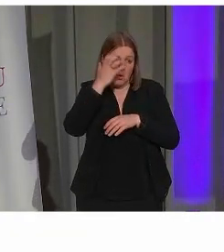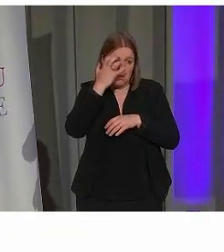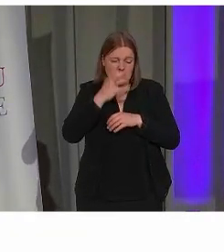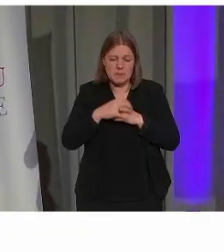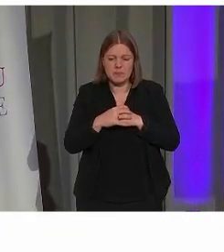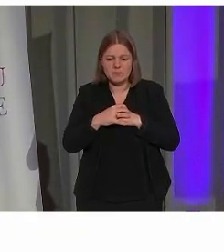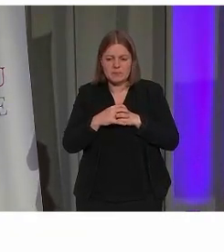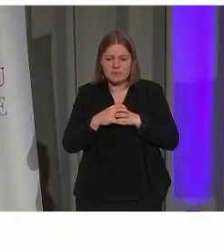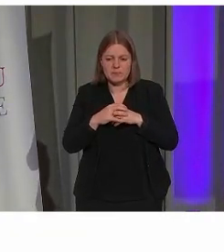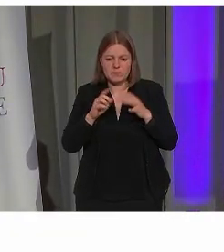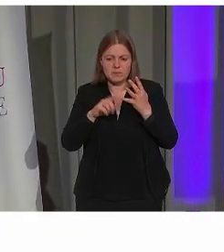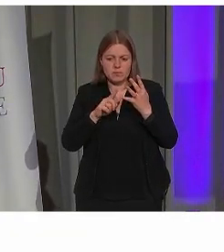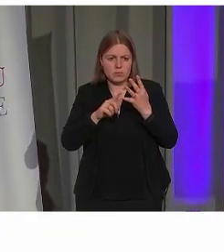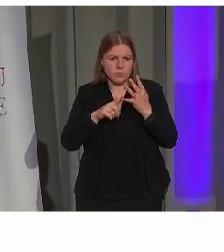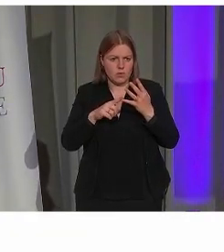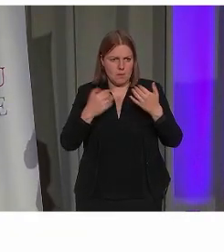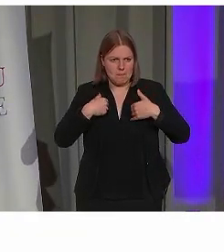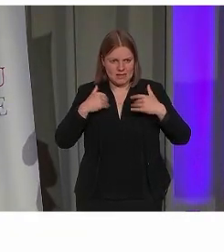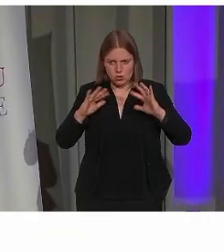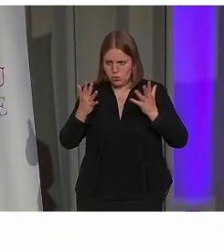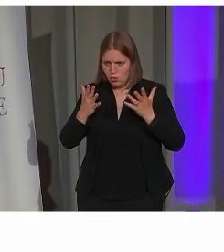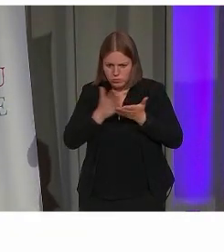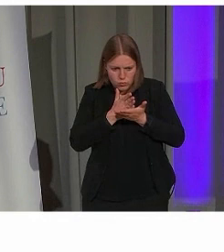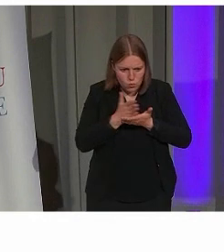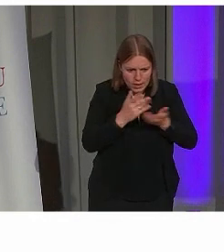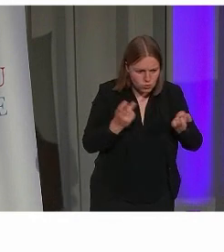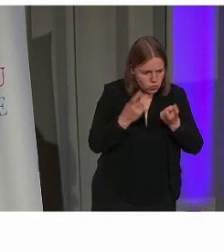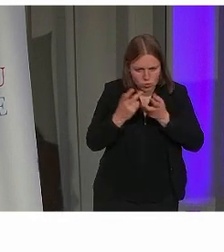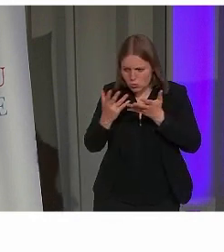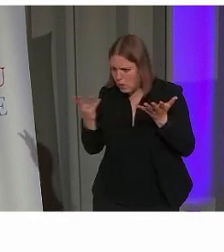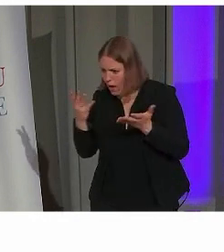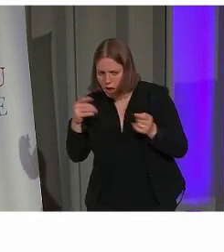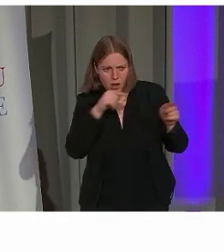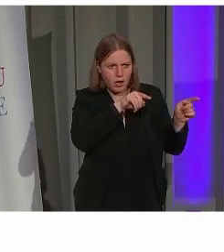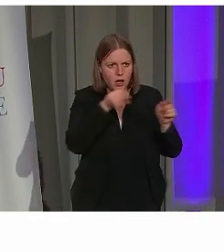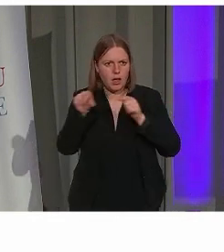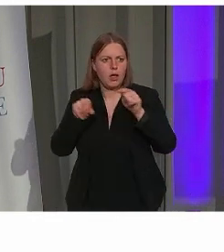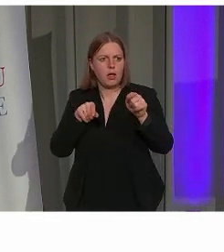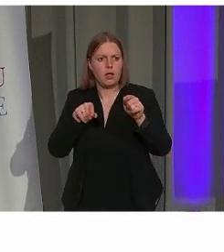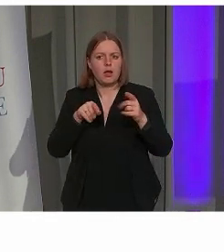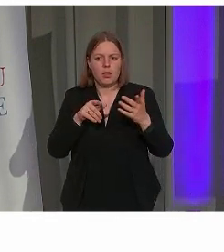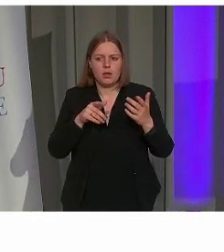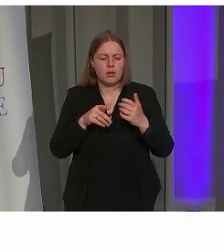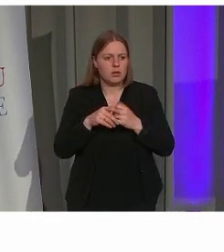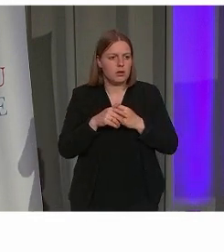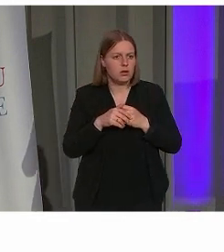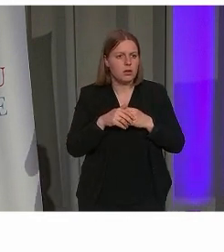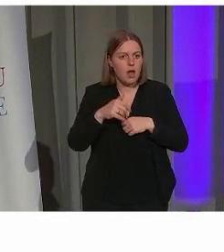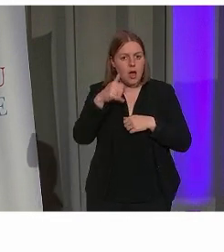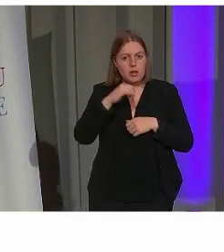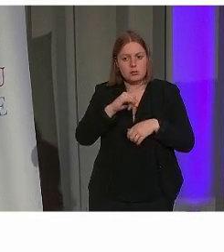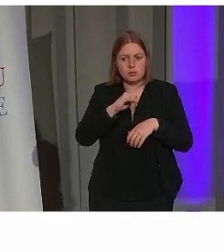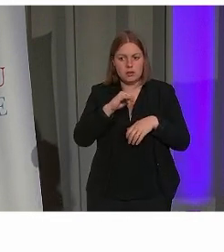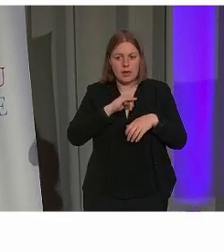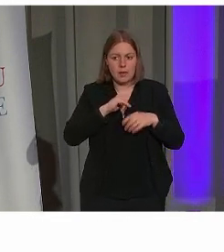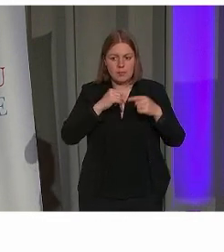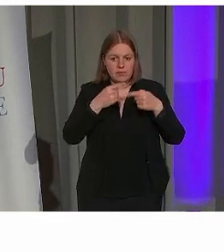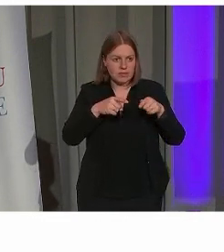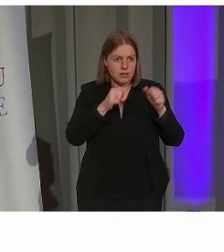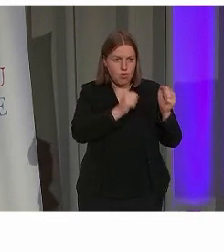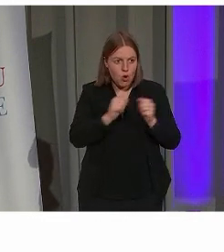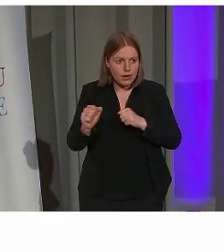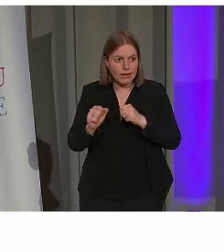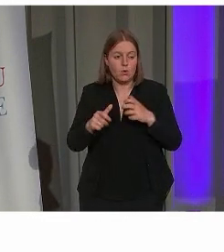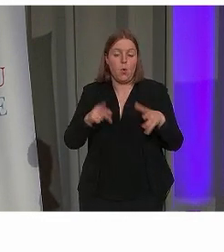Also, the wide funding along the route, because it's easy when you have different options